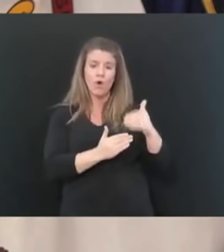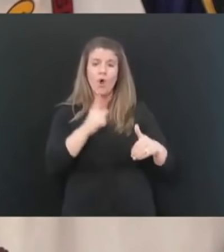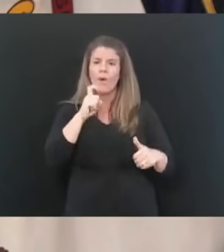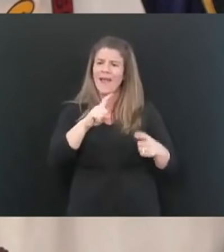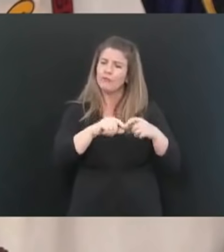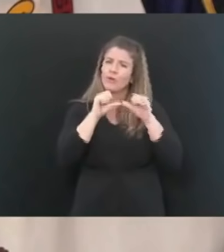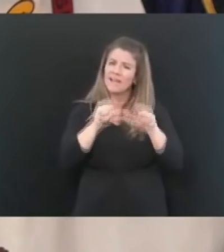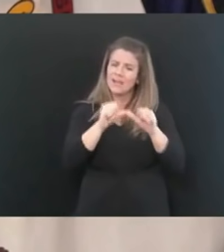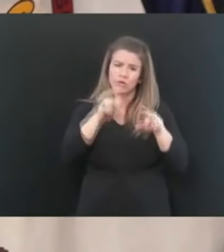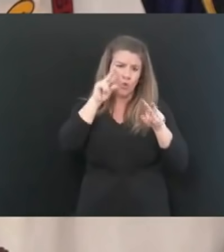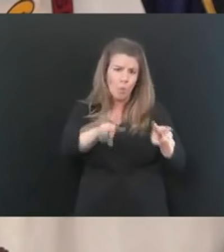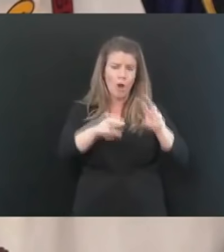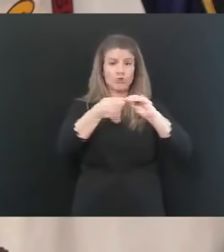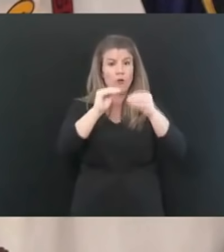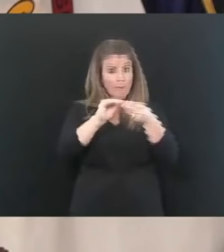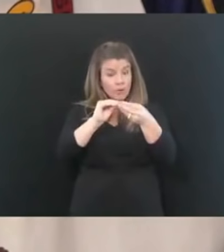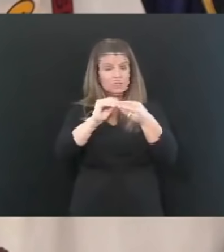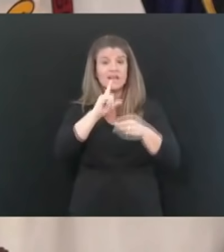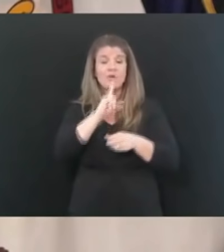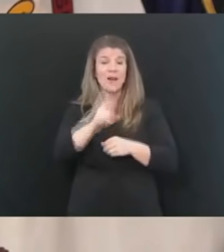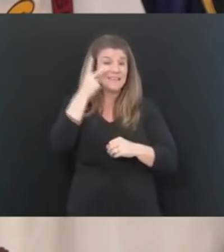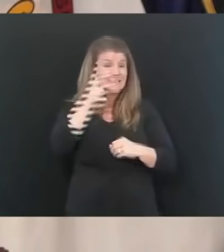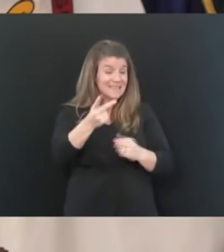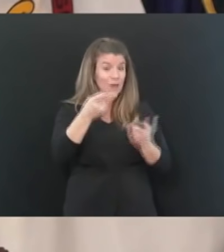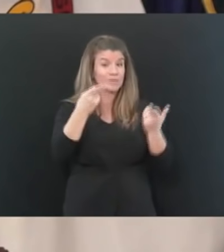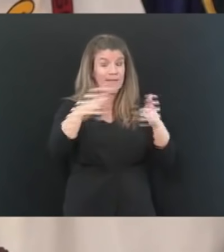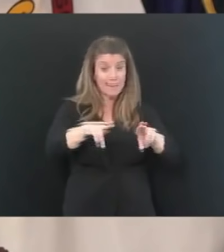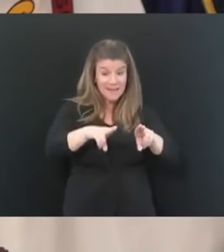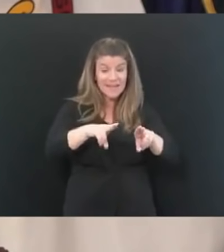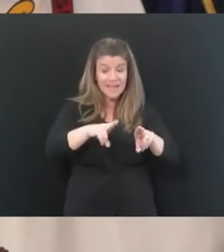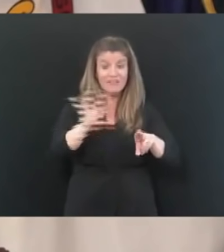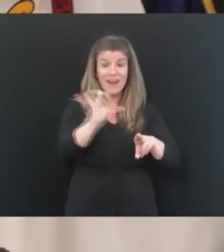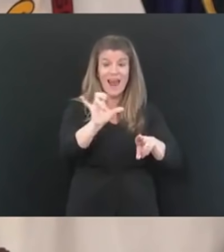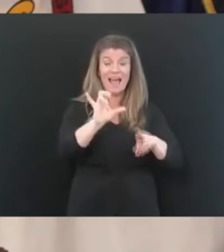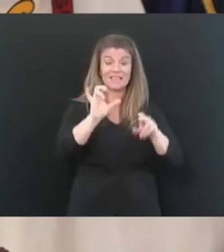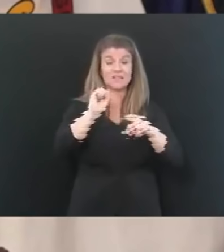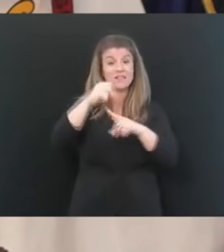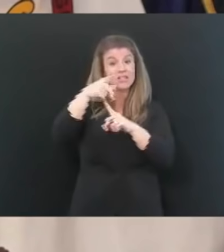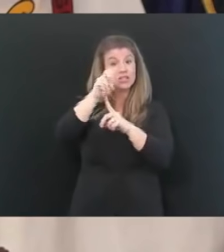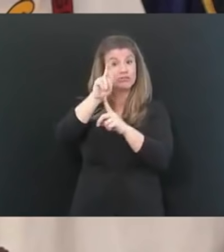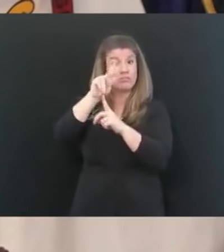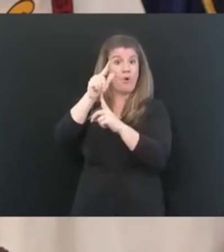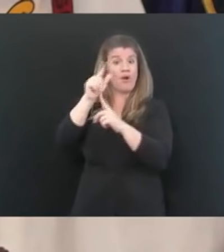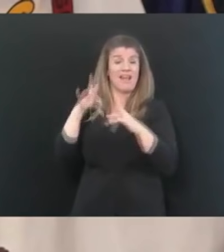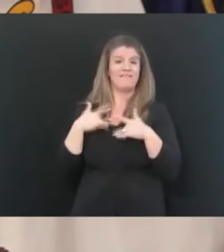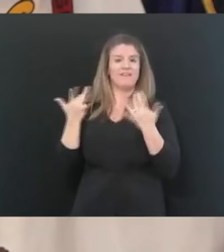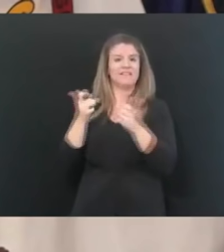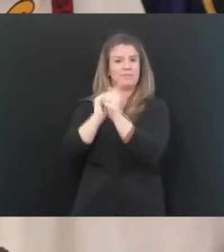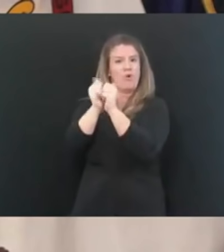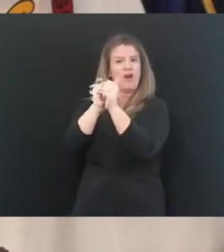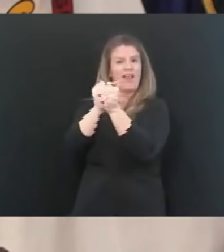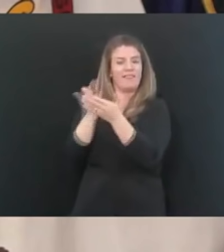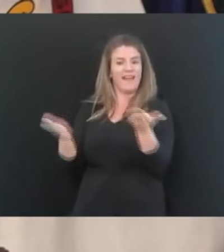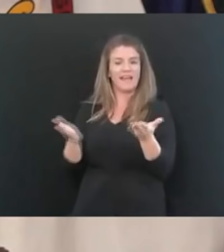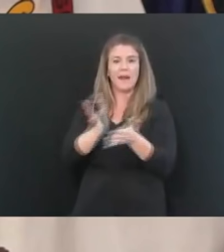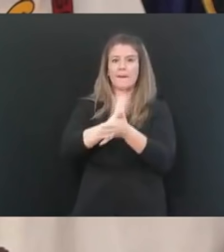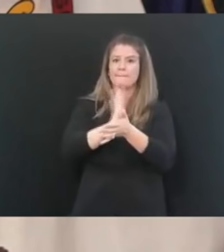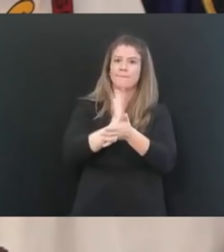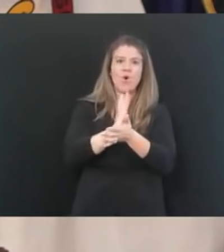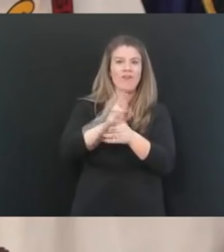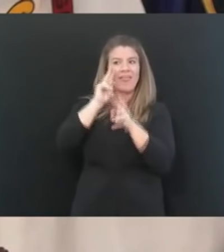monitor the numbers and really watch what's going on as far as sporting events and whatever like that, or, movie